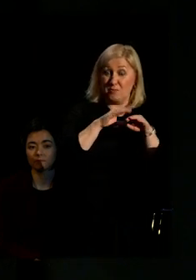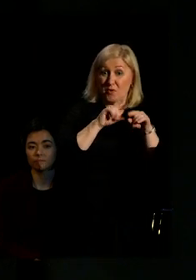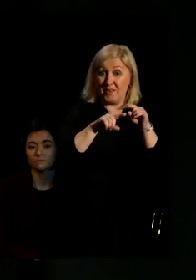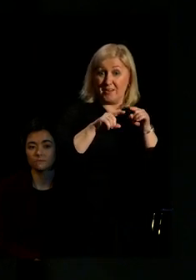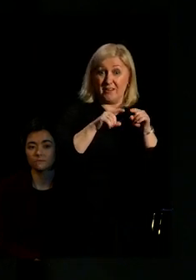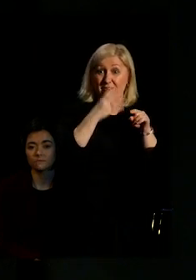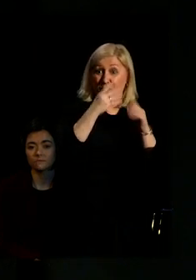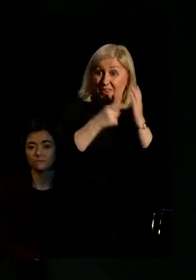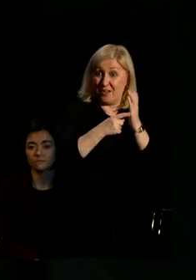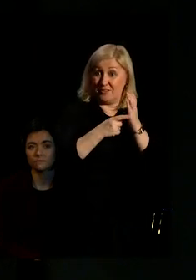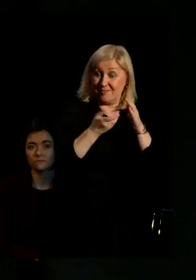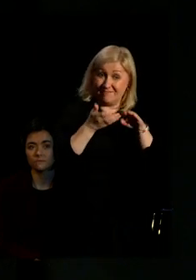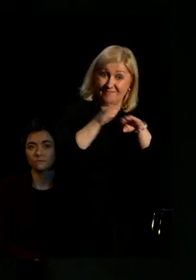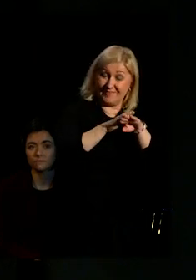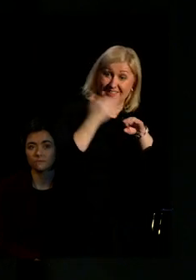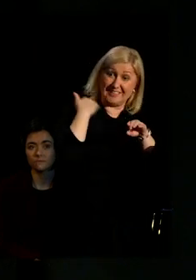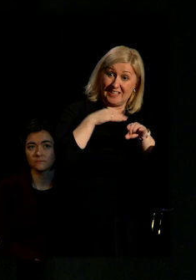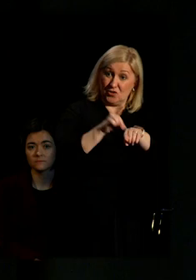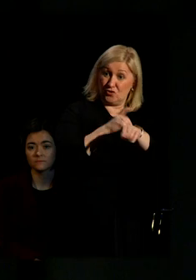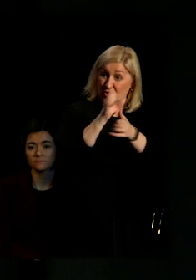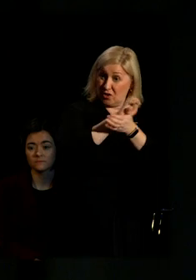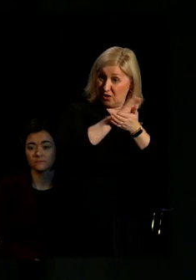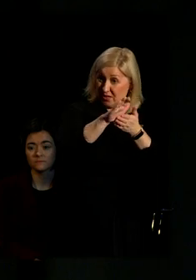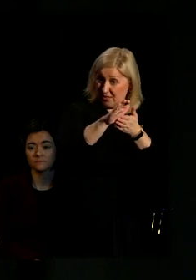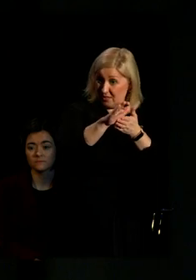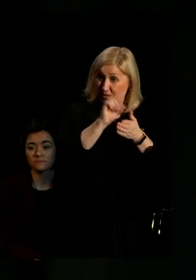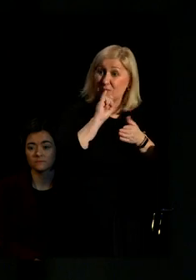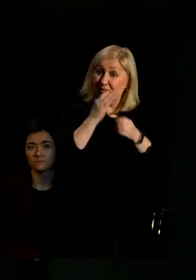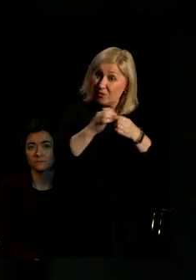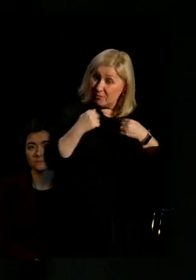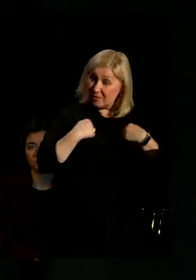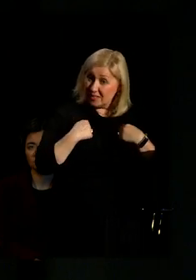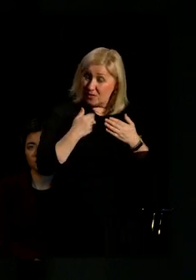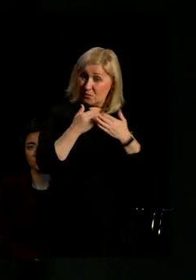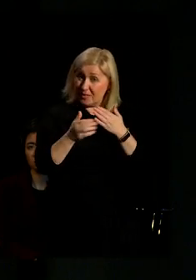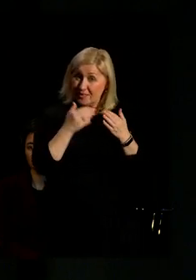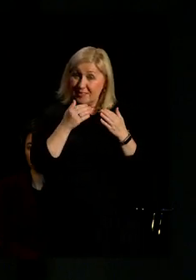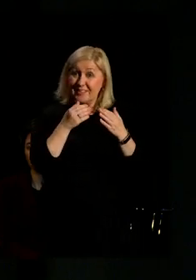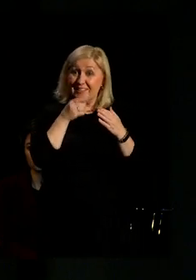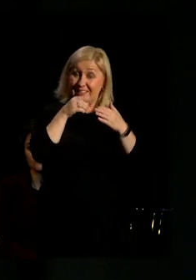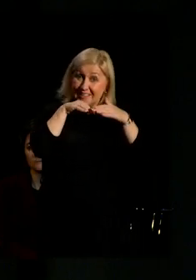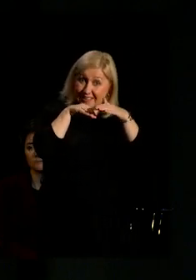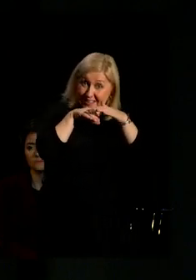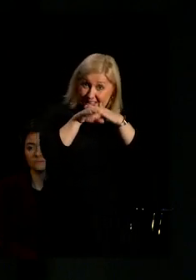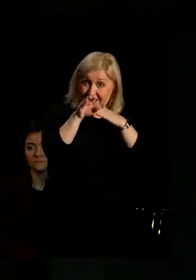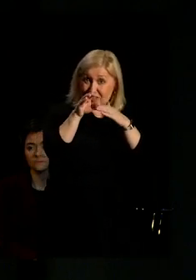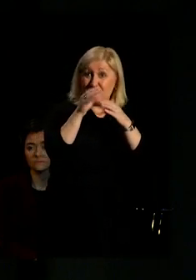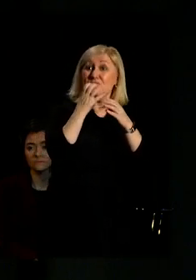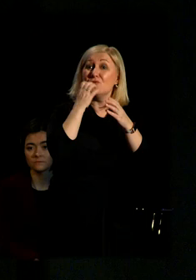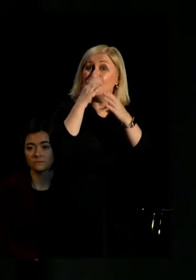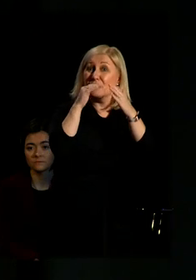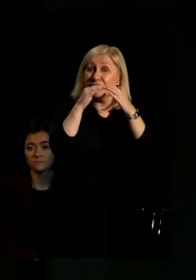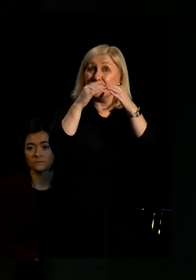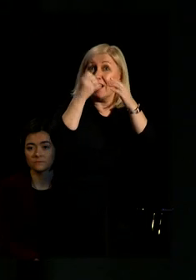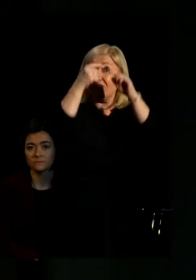Most important for me is the memory scroll on the synagogue wall recording the Jews from Korzak who perished